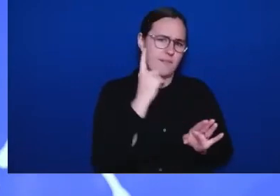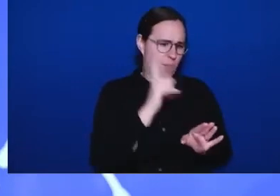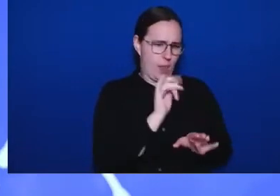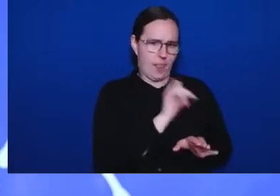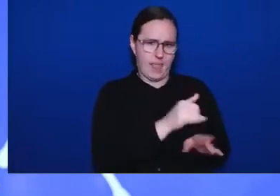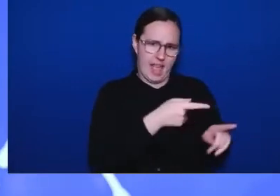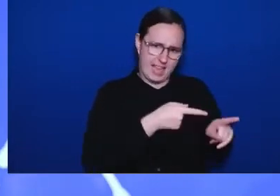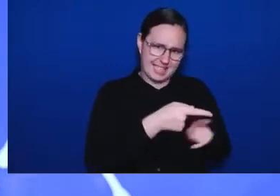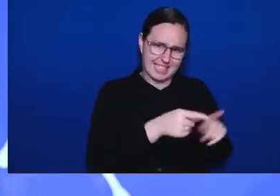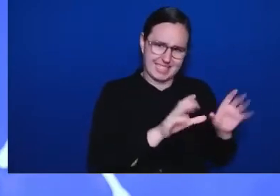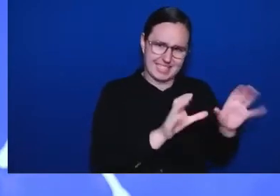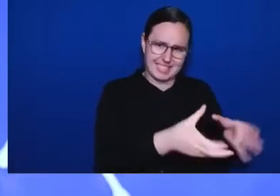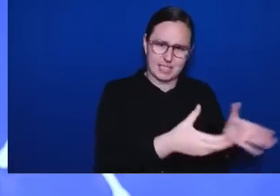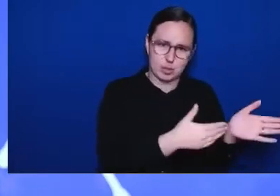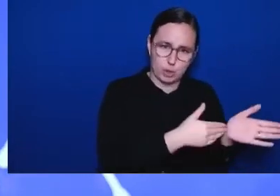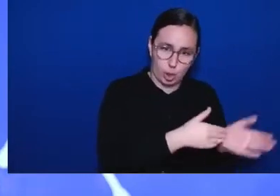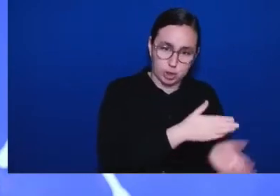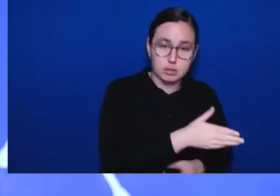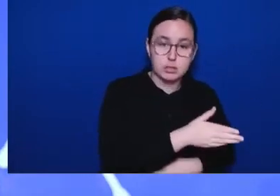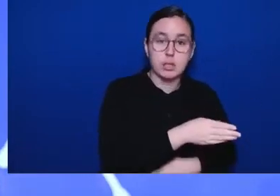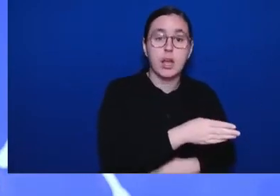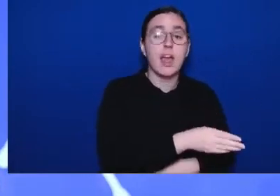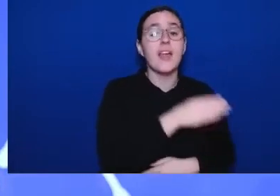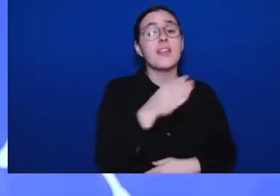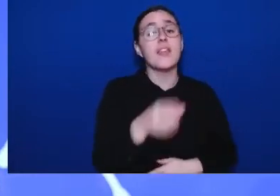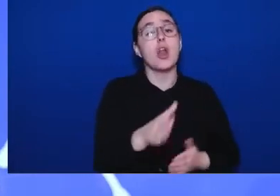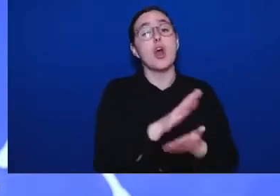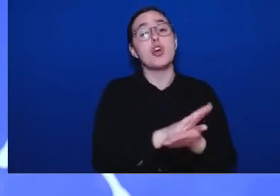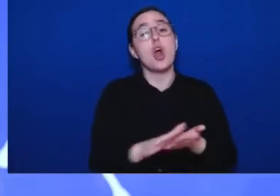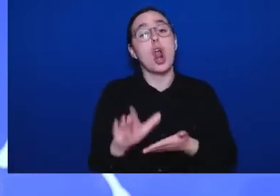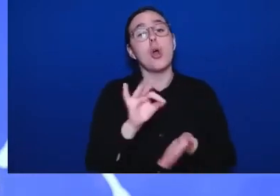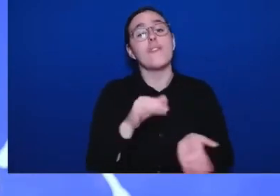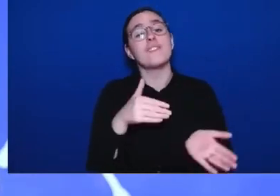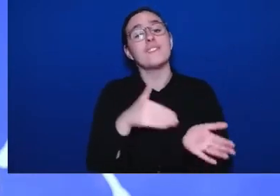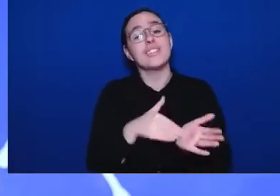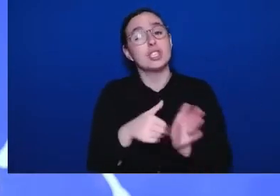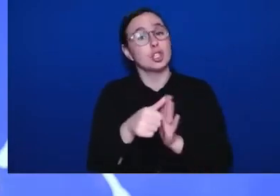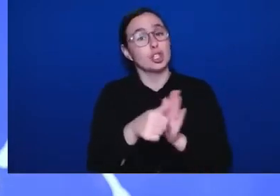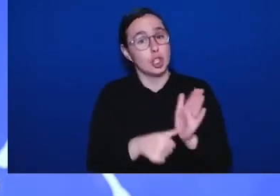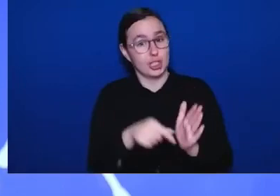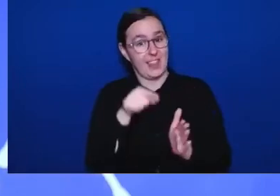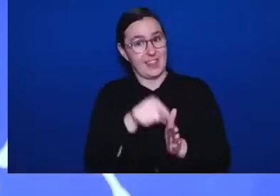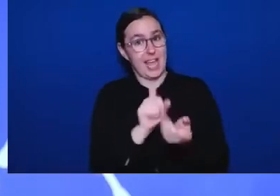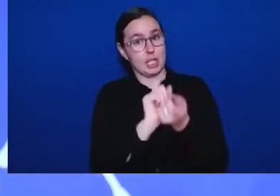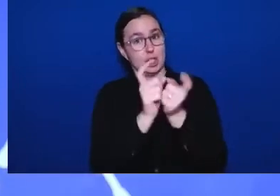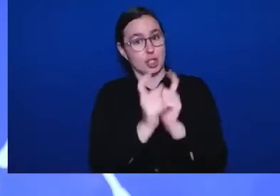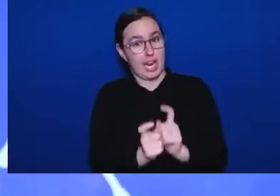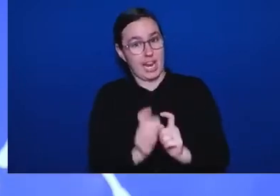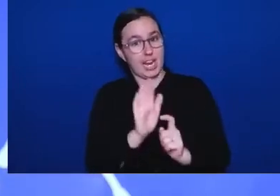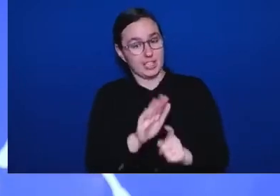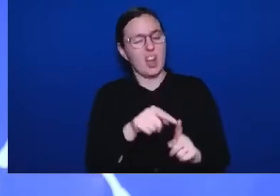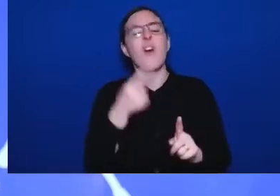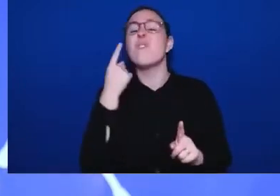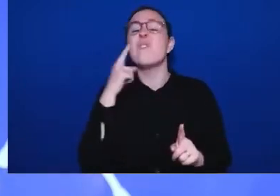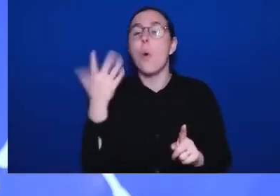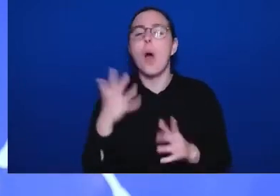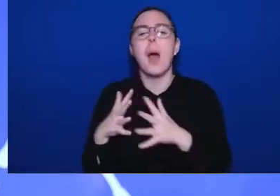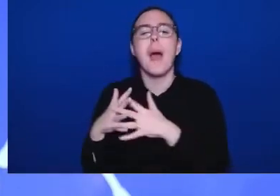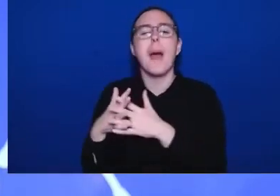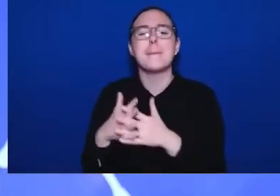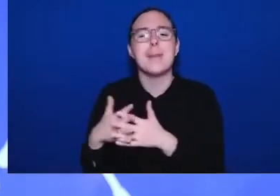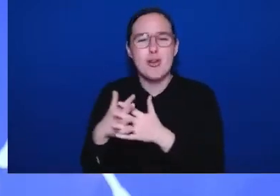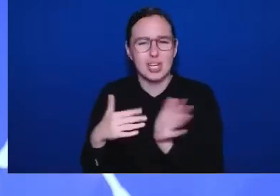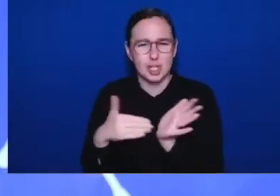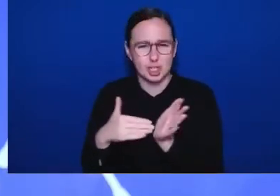big difference with U.S. trained doctors. The changes we've made in terms of being able to assess in your home country are going to make a difference for a whole bunch of other group of